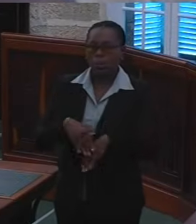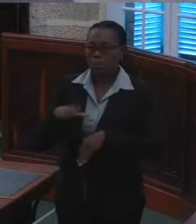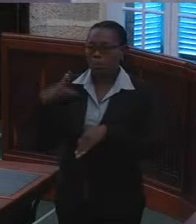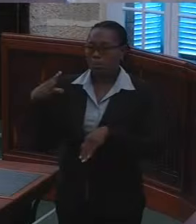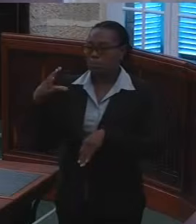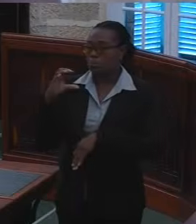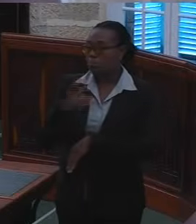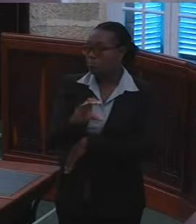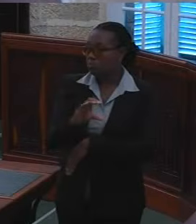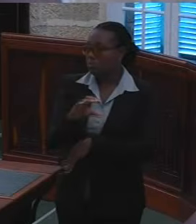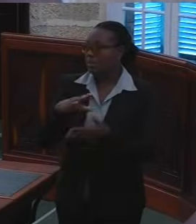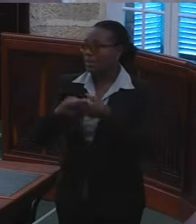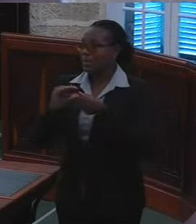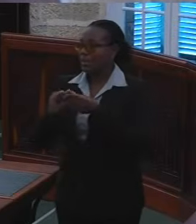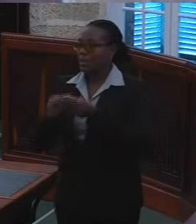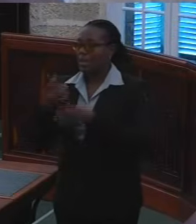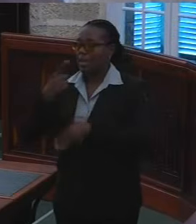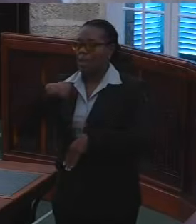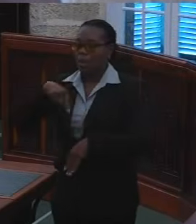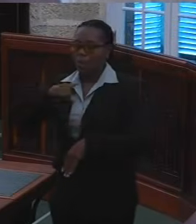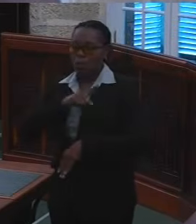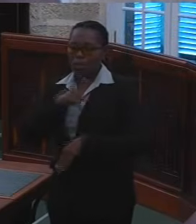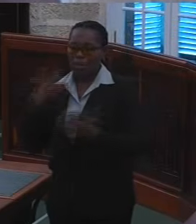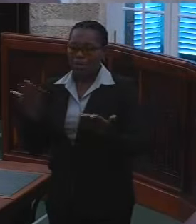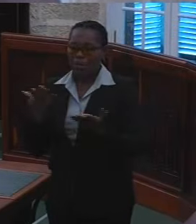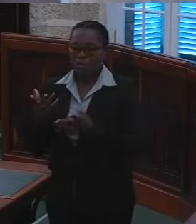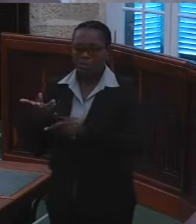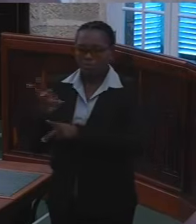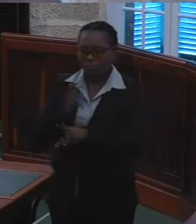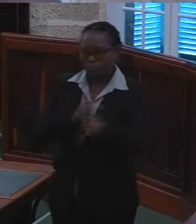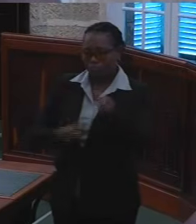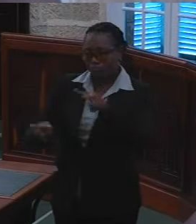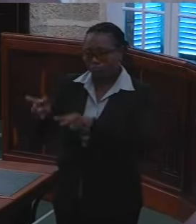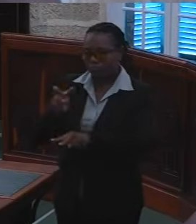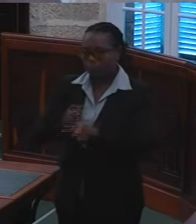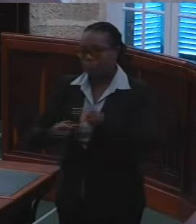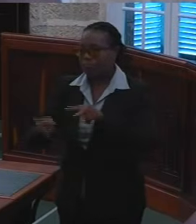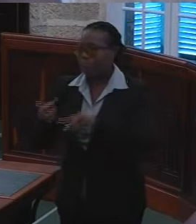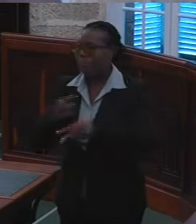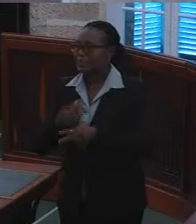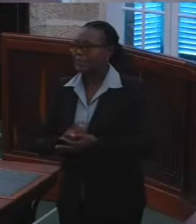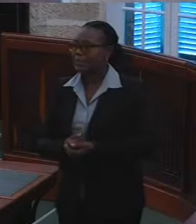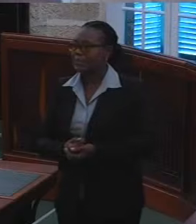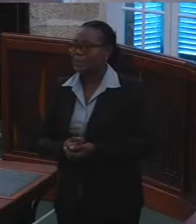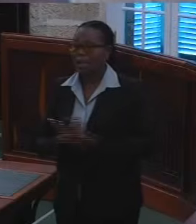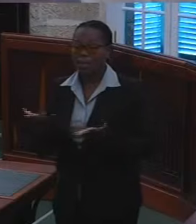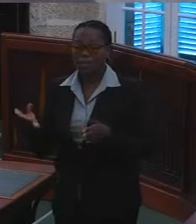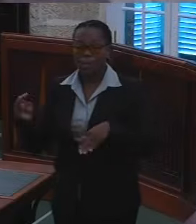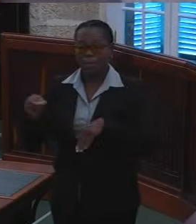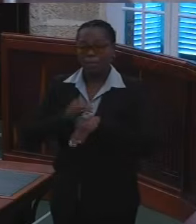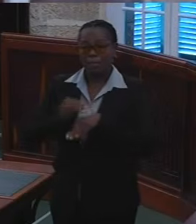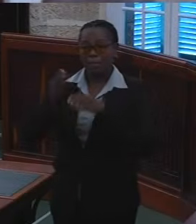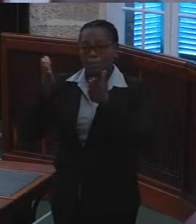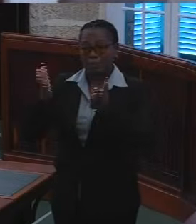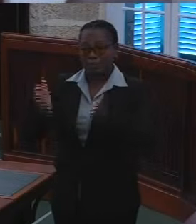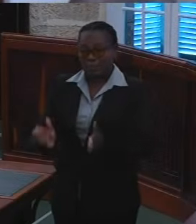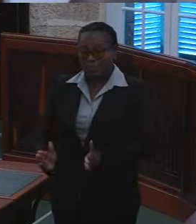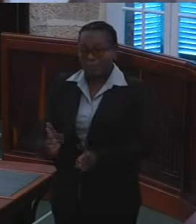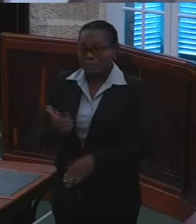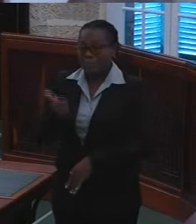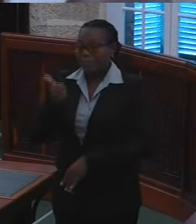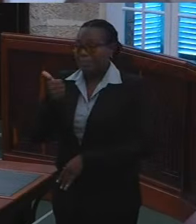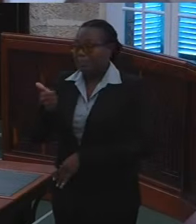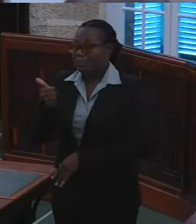are mandated to oversee the implementation with the Minister, of course, tasked